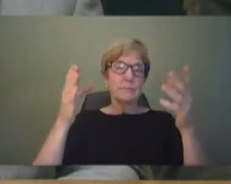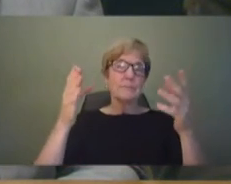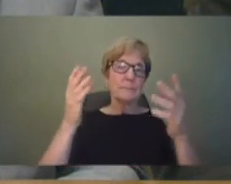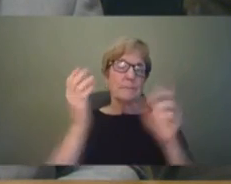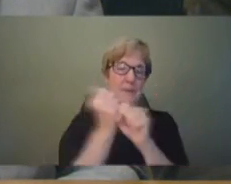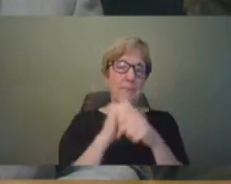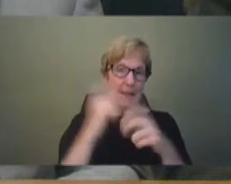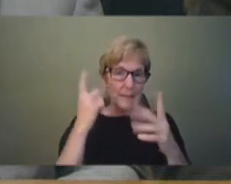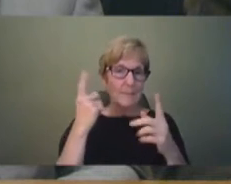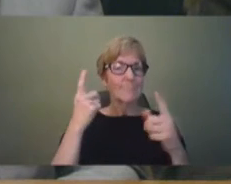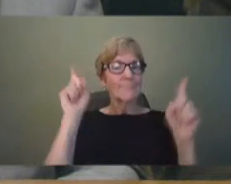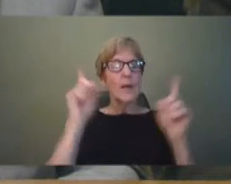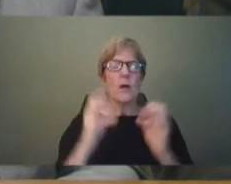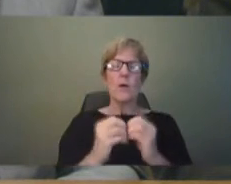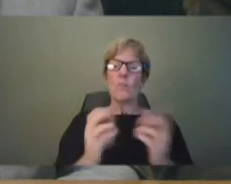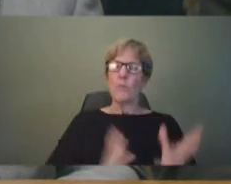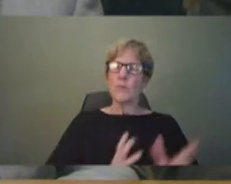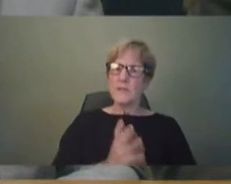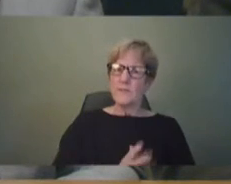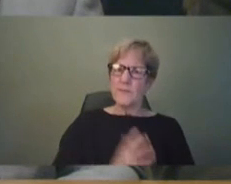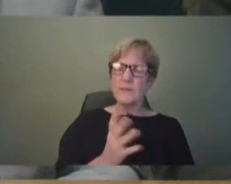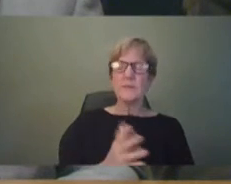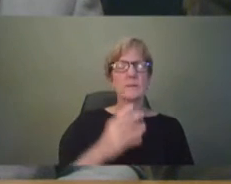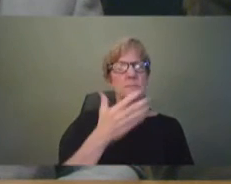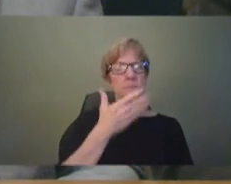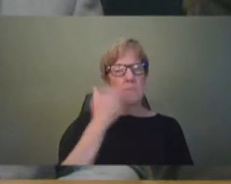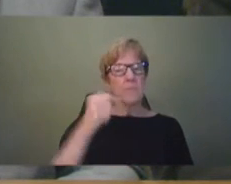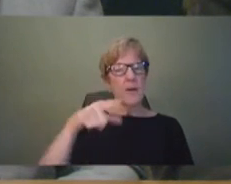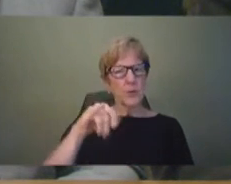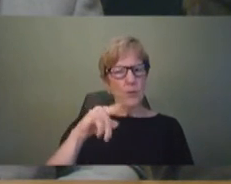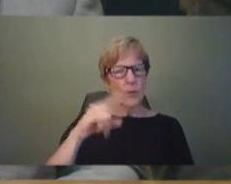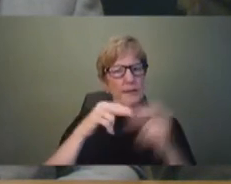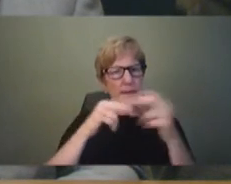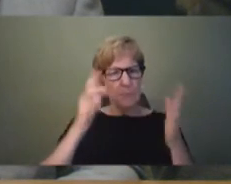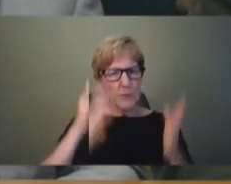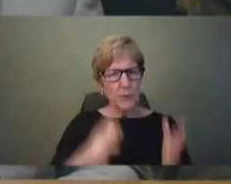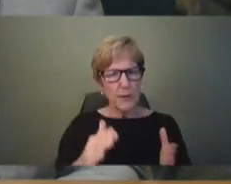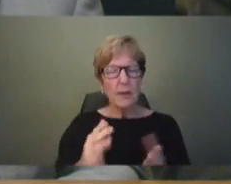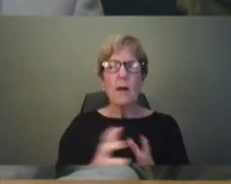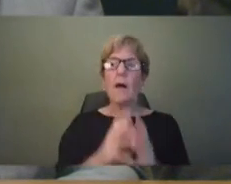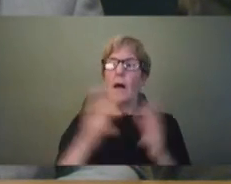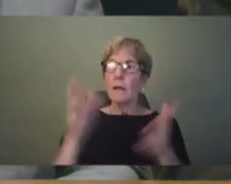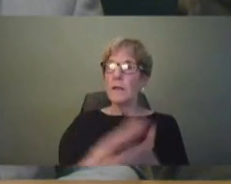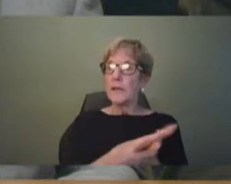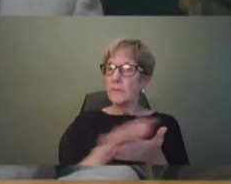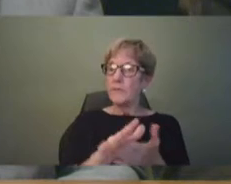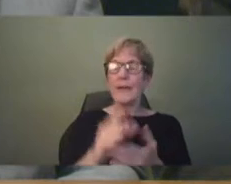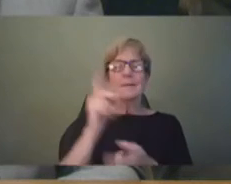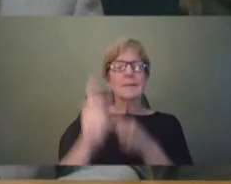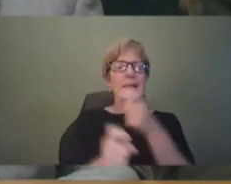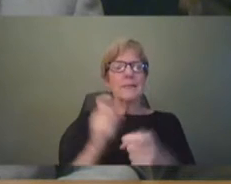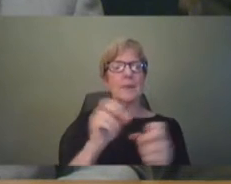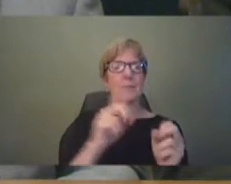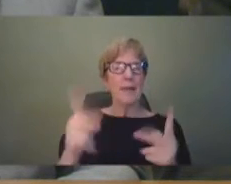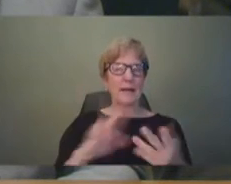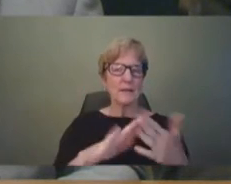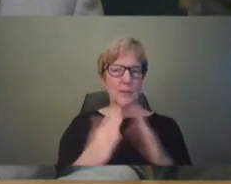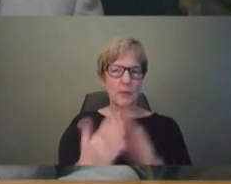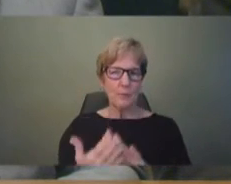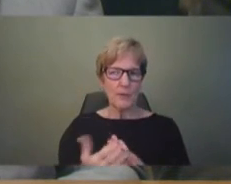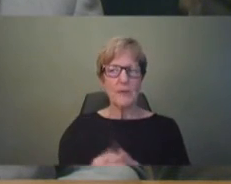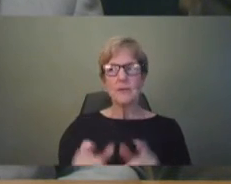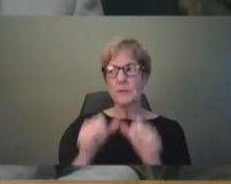more sophisticated higher quality building uh we think that can bring a lot of amenities and so we want to keep this conversation going uh with the